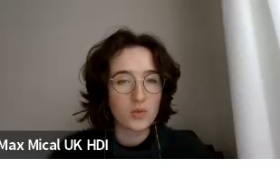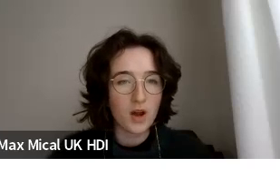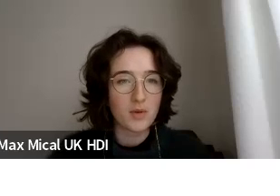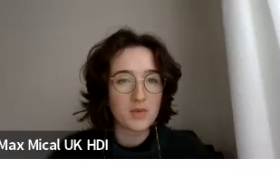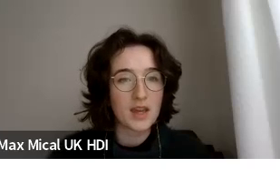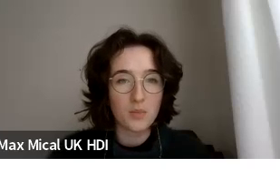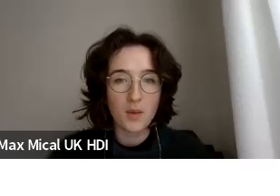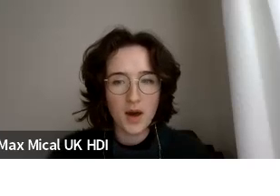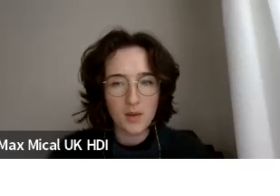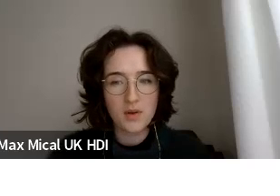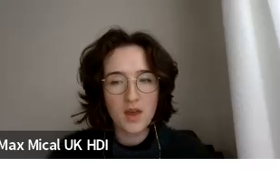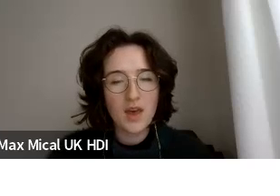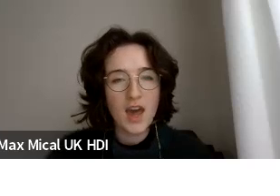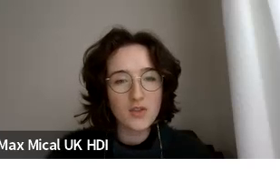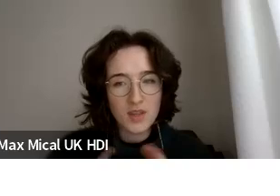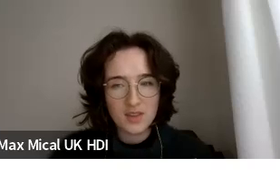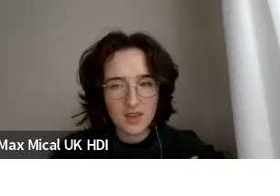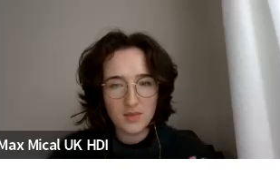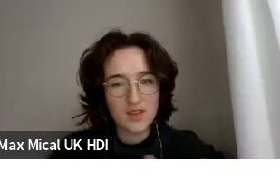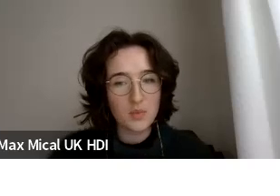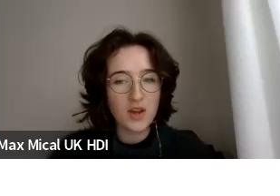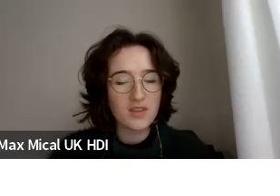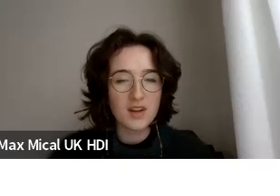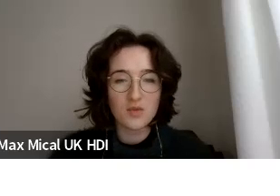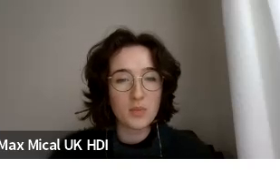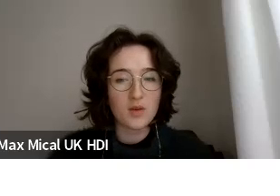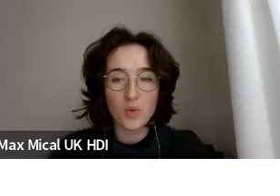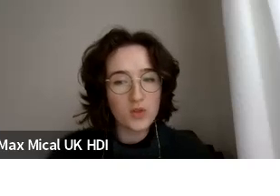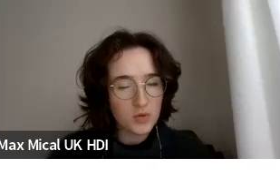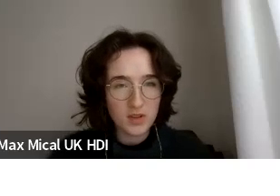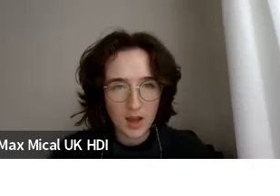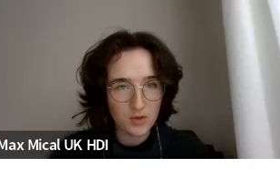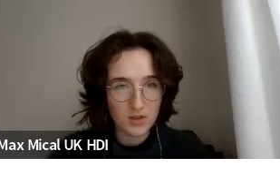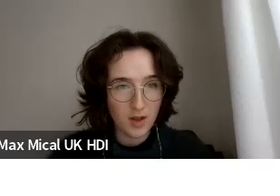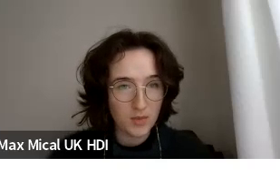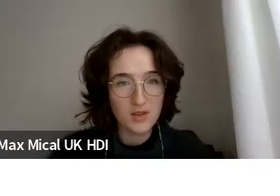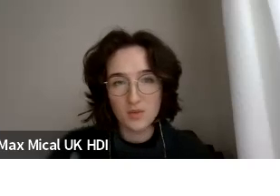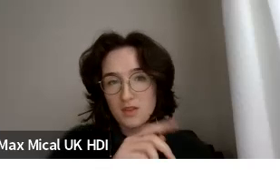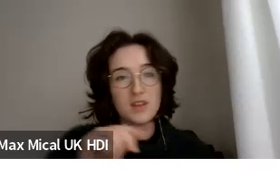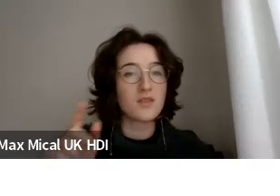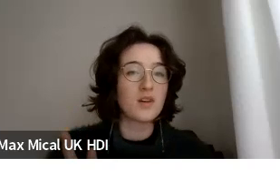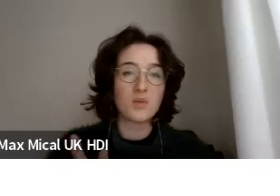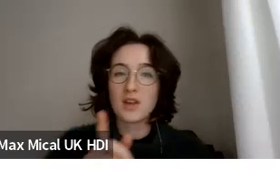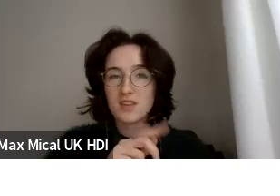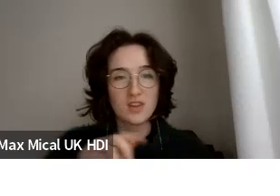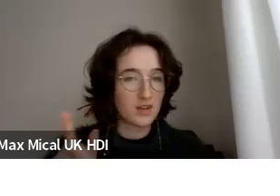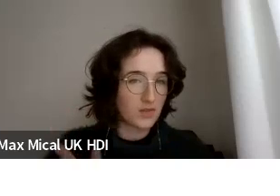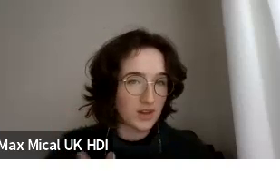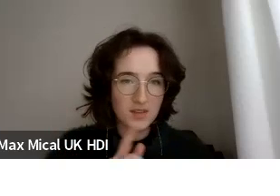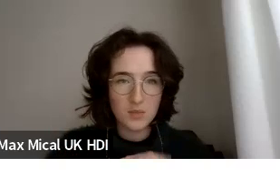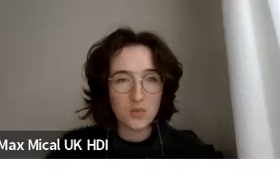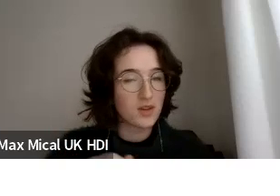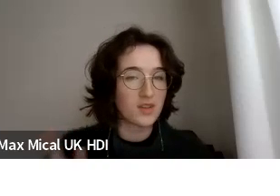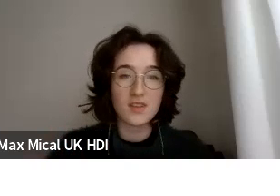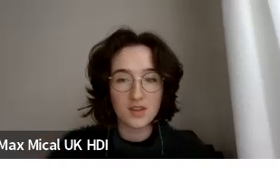more further problems that can prop up. As you can see, it's a process that is repeated multiple times during development. It's why it's such an